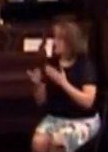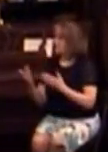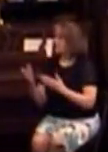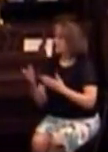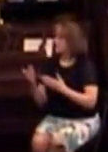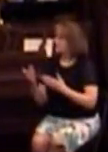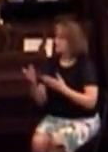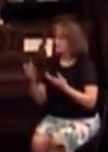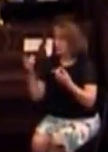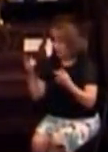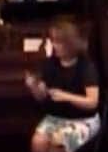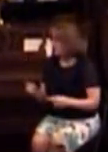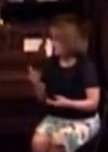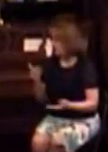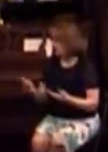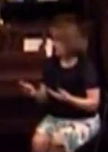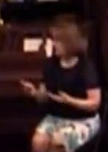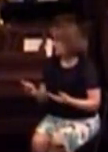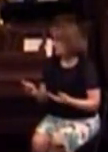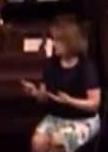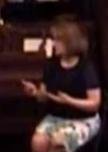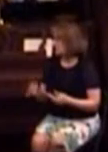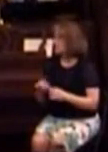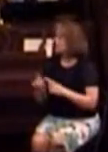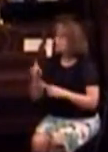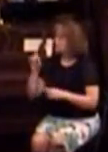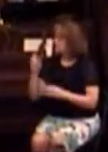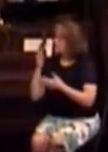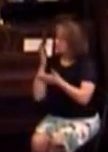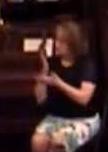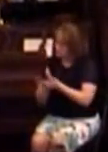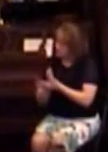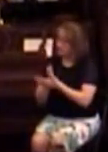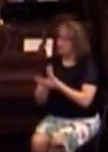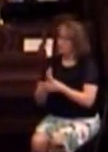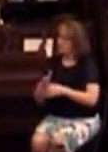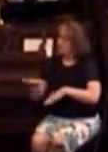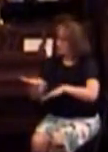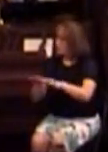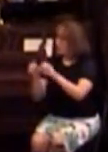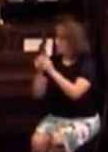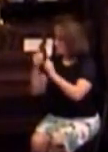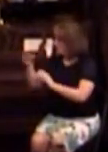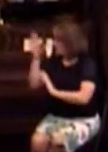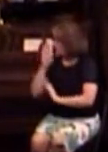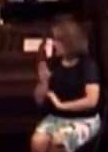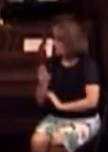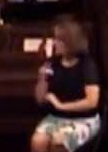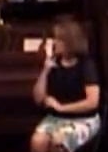Take that walk and say, God, how am I blind? What am I blind to? I'm just saying,